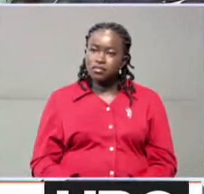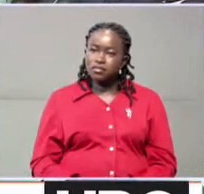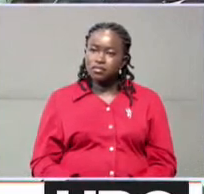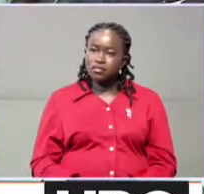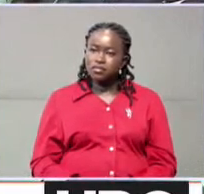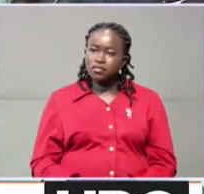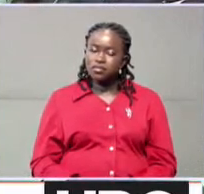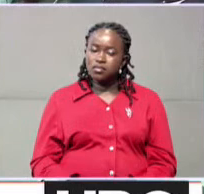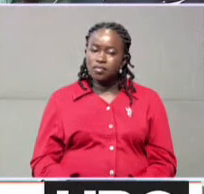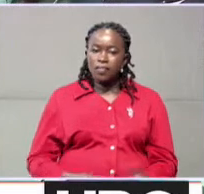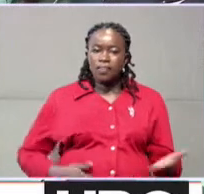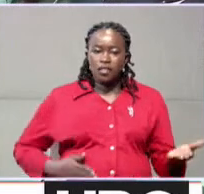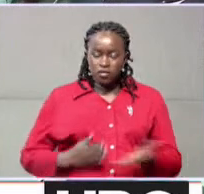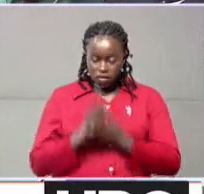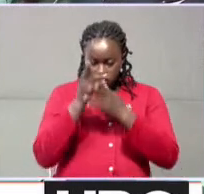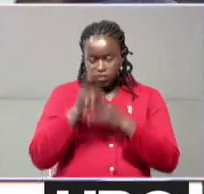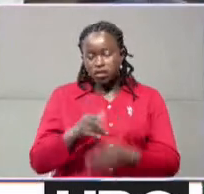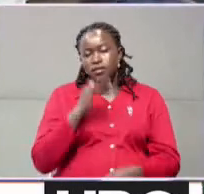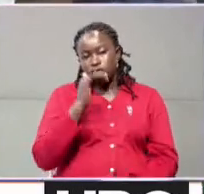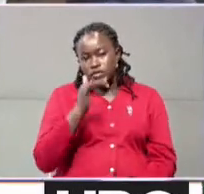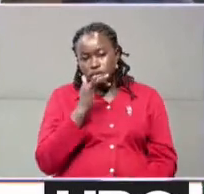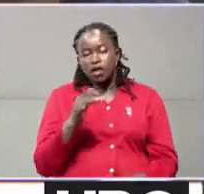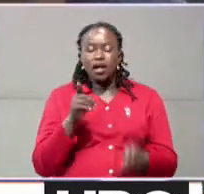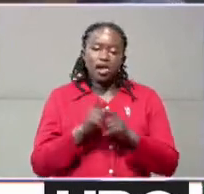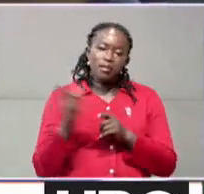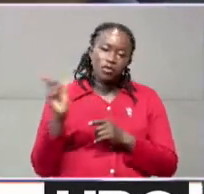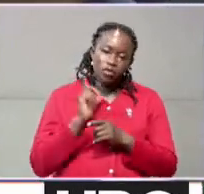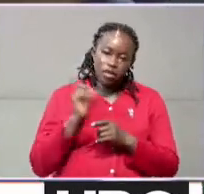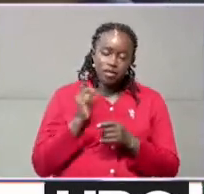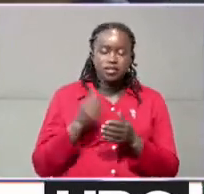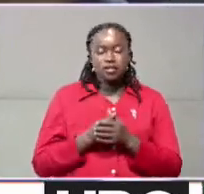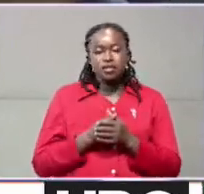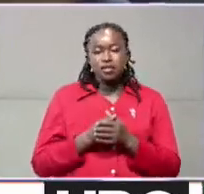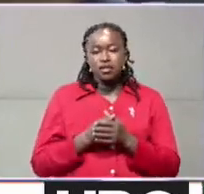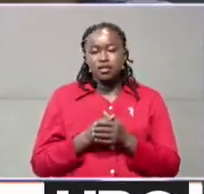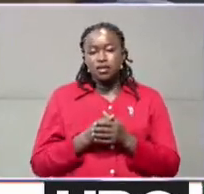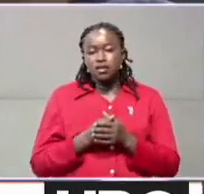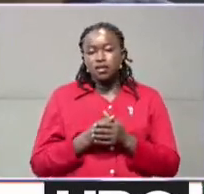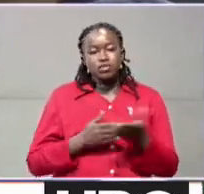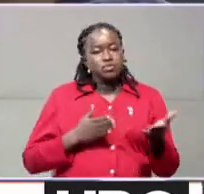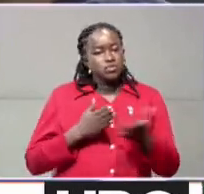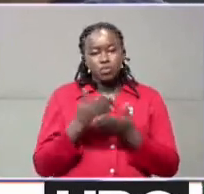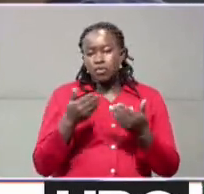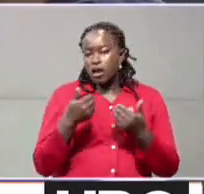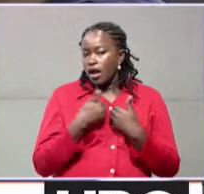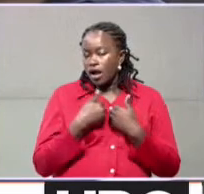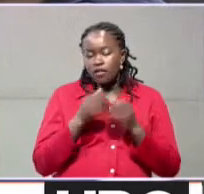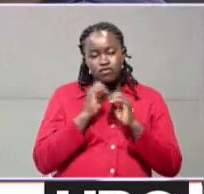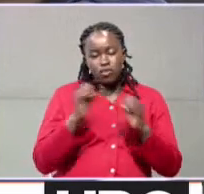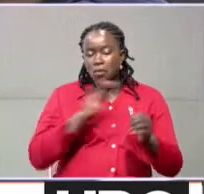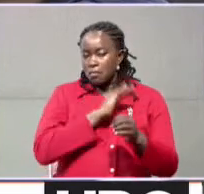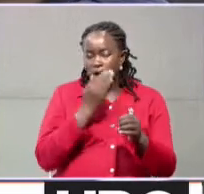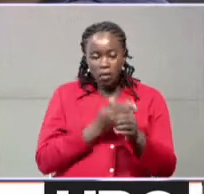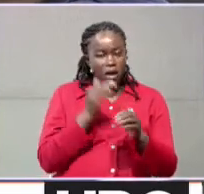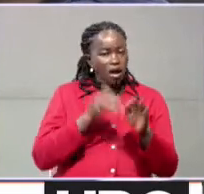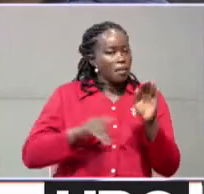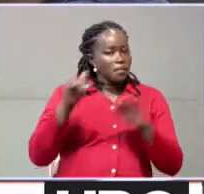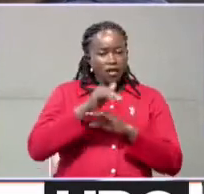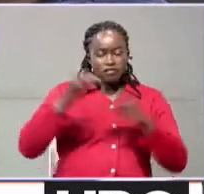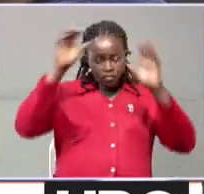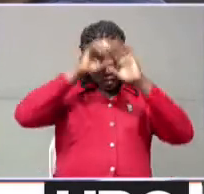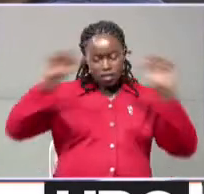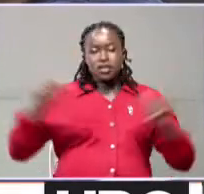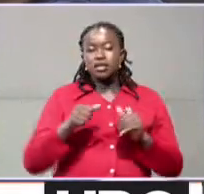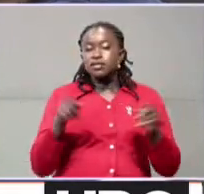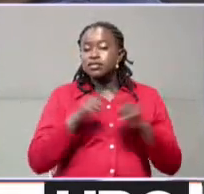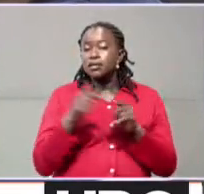metronome speaker and colleagues the fact is i have no powers over the president and i cannot